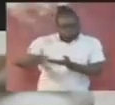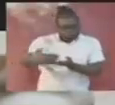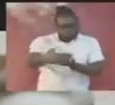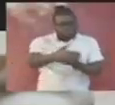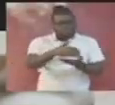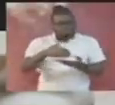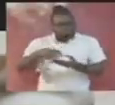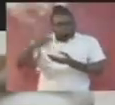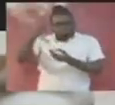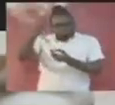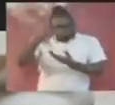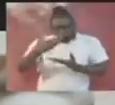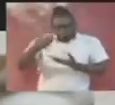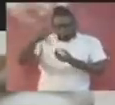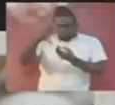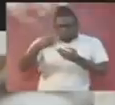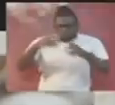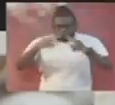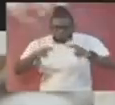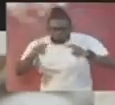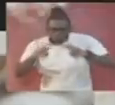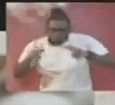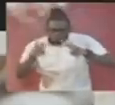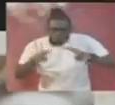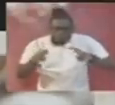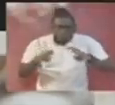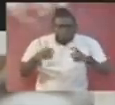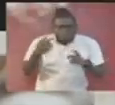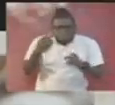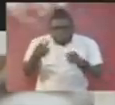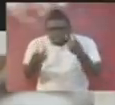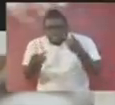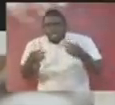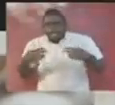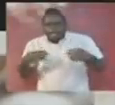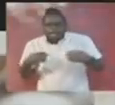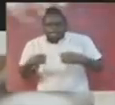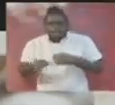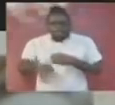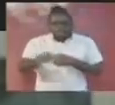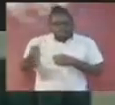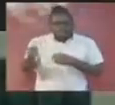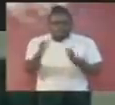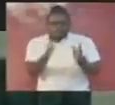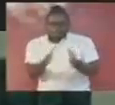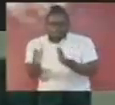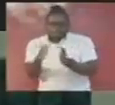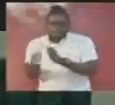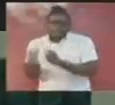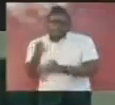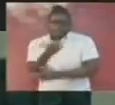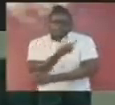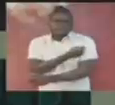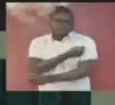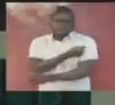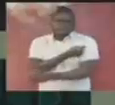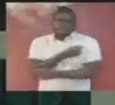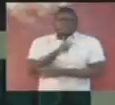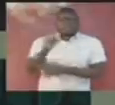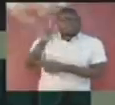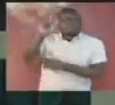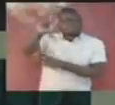where new protocols of vaccinations will be ongoing. I thank you for your attention.